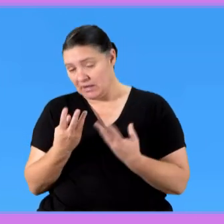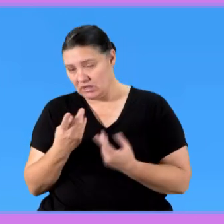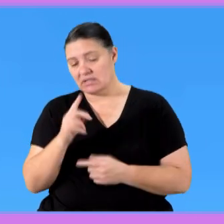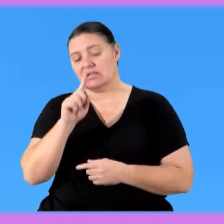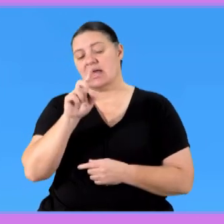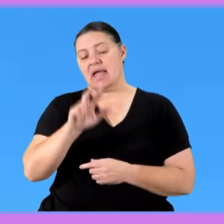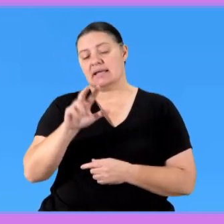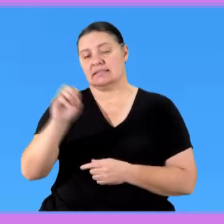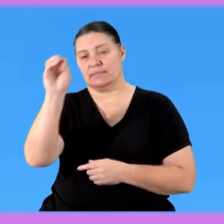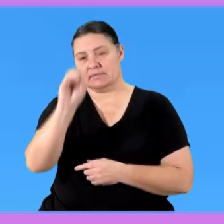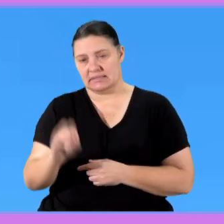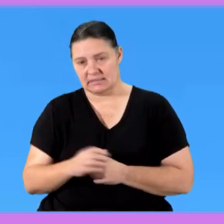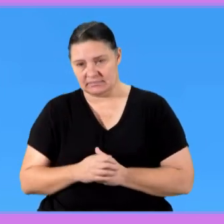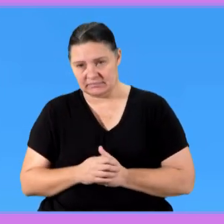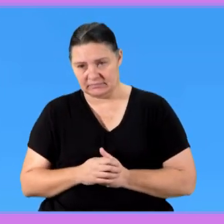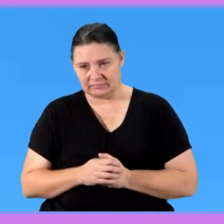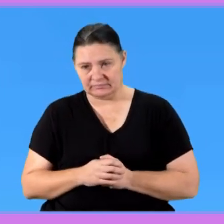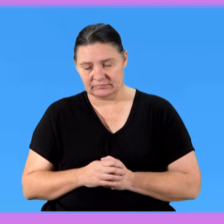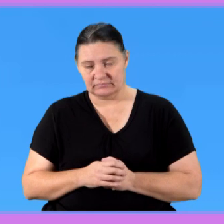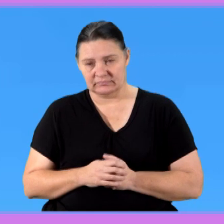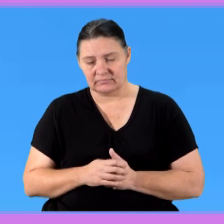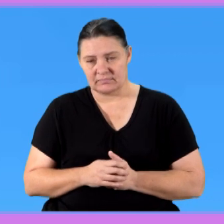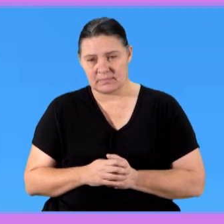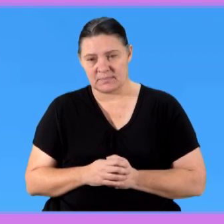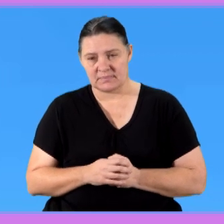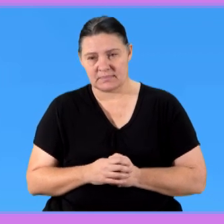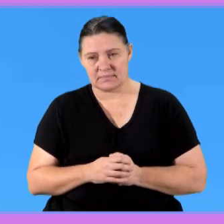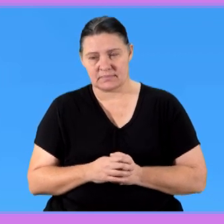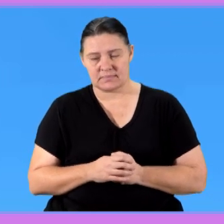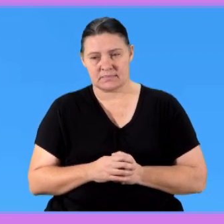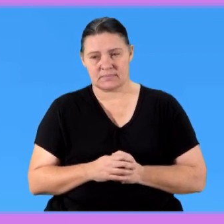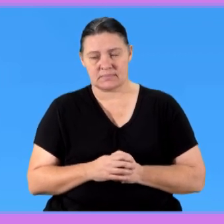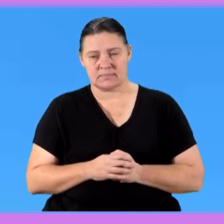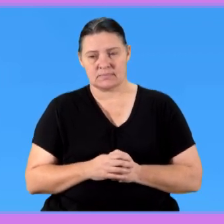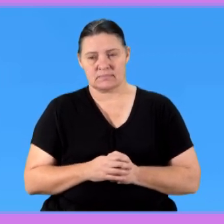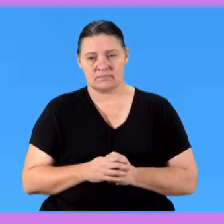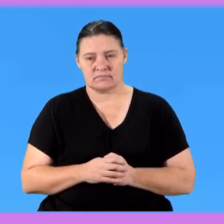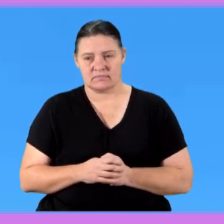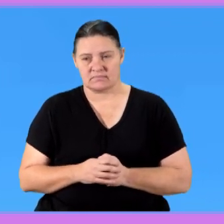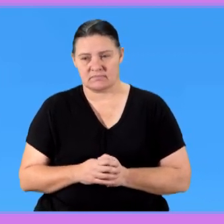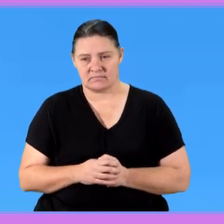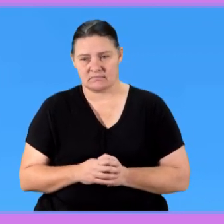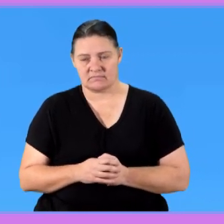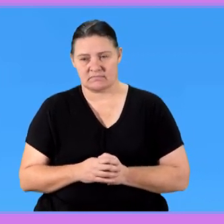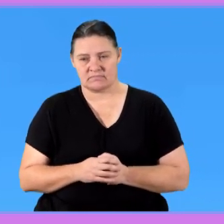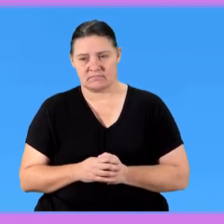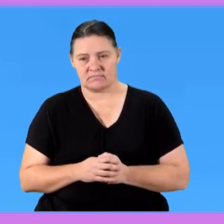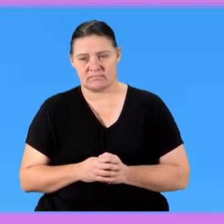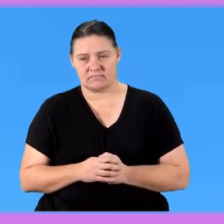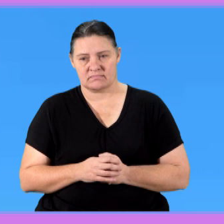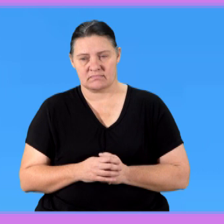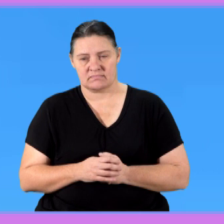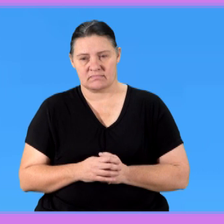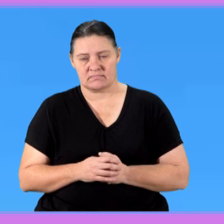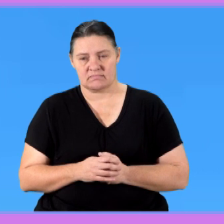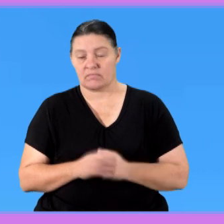So therefore I'll say equals to 0.8 multiplied by 100, and that will give me an answer of